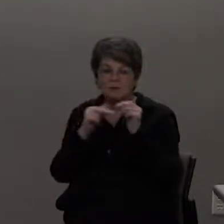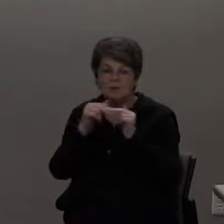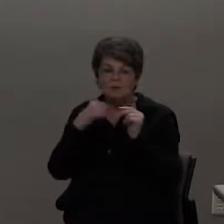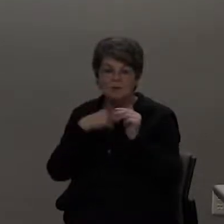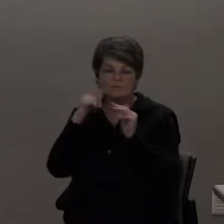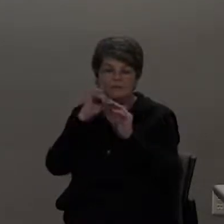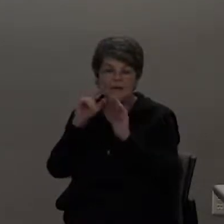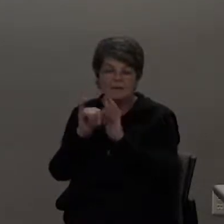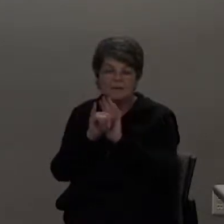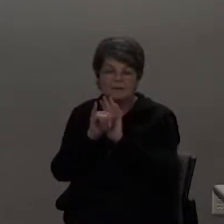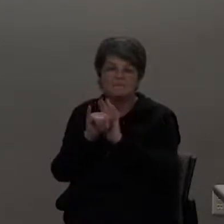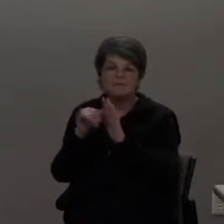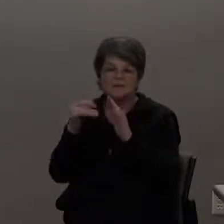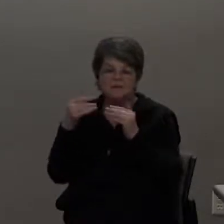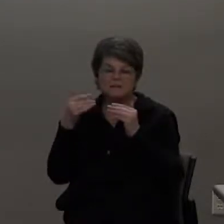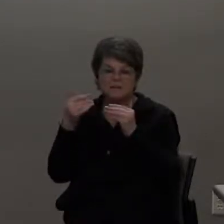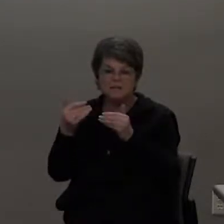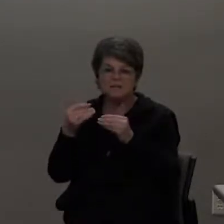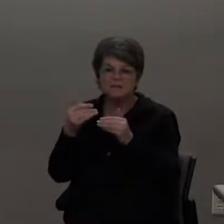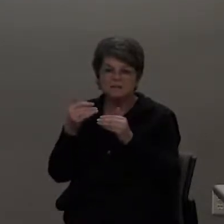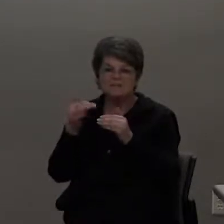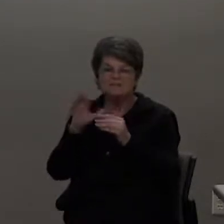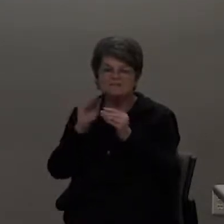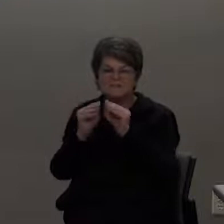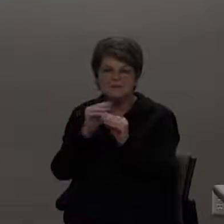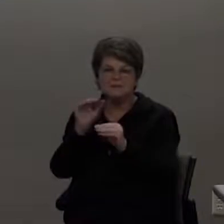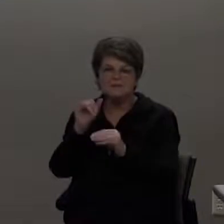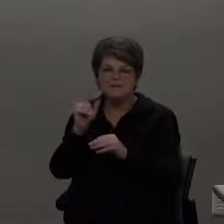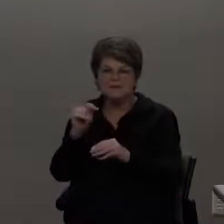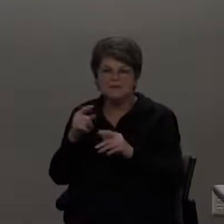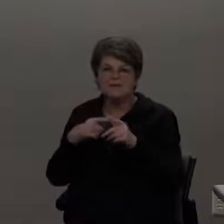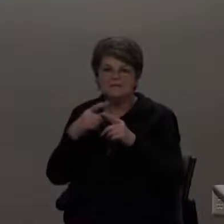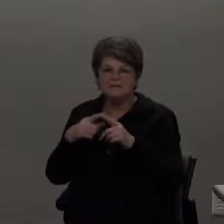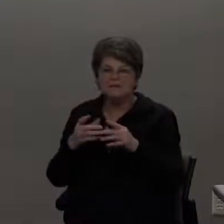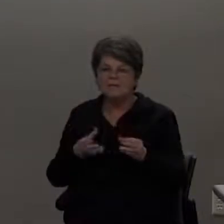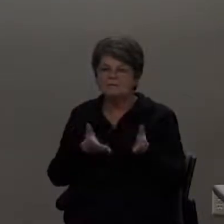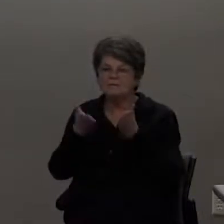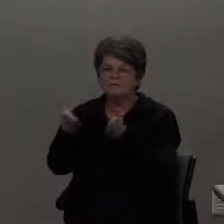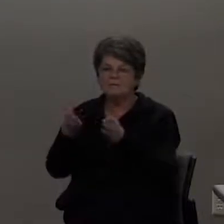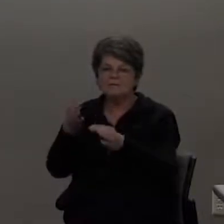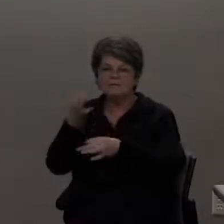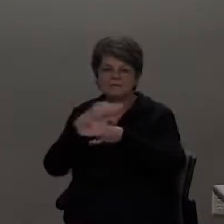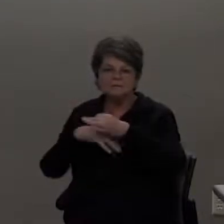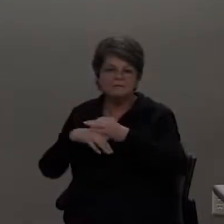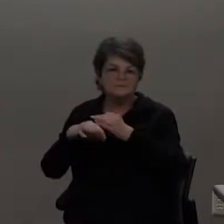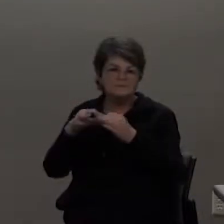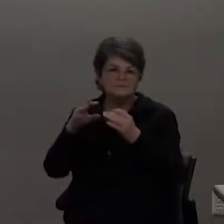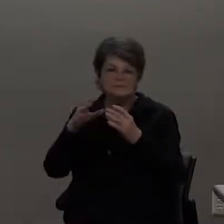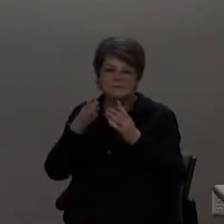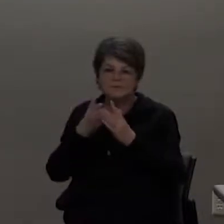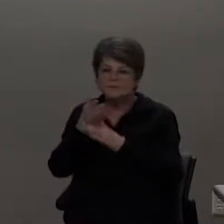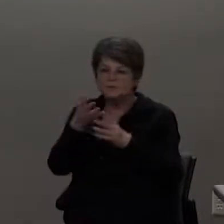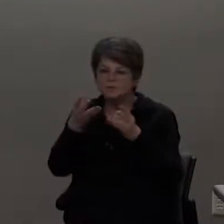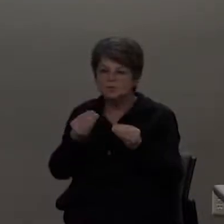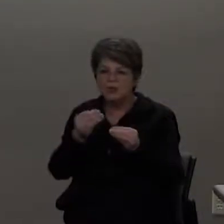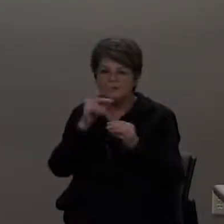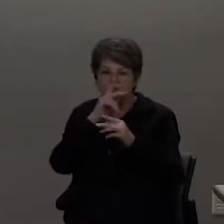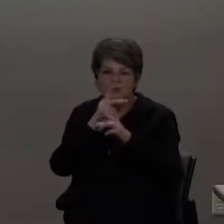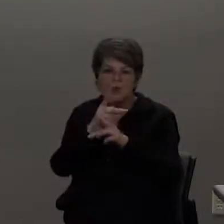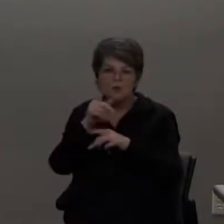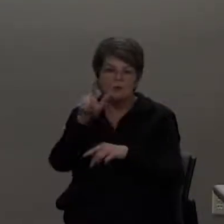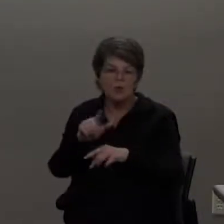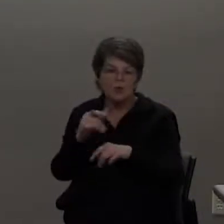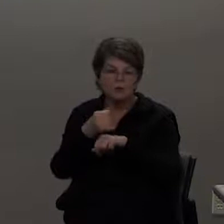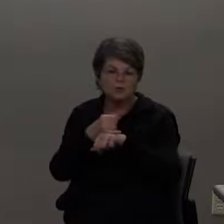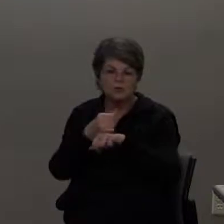other prospects coming through, let's get out ahead of it and fix it, and then put it in place. Whether that's through a soft loan or a low interest